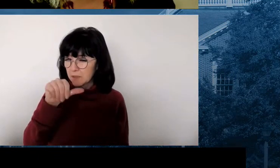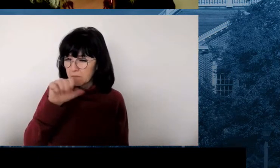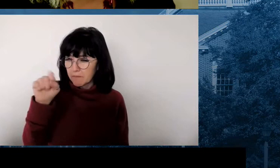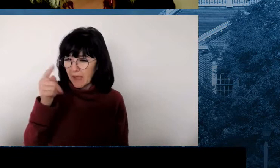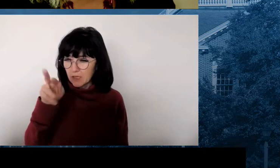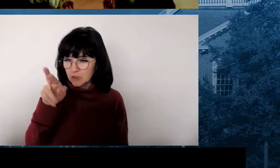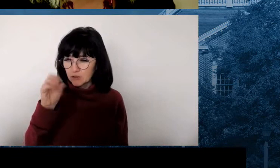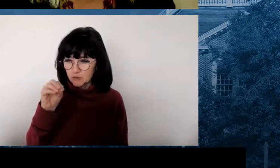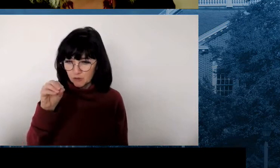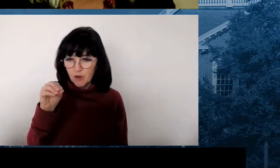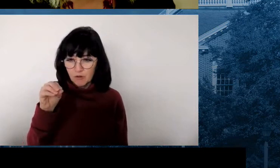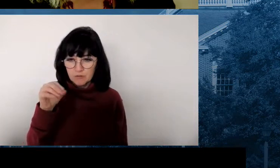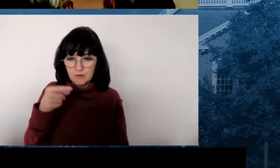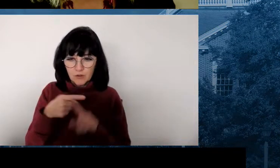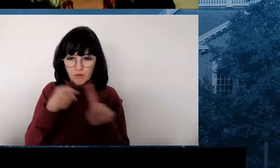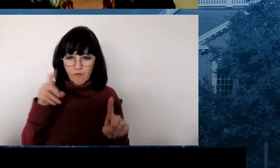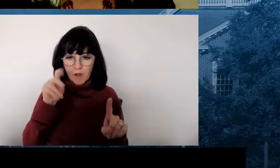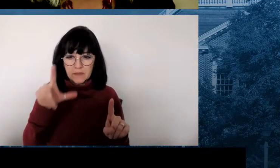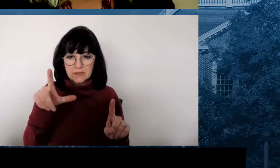have the floor.